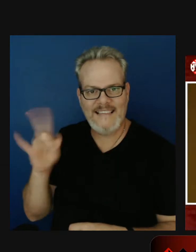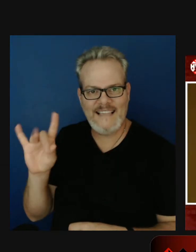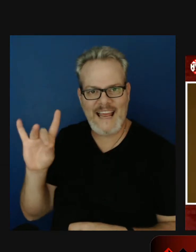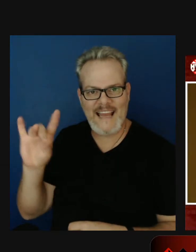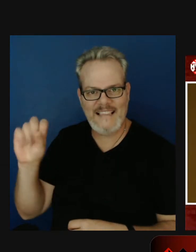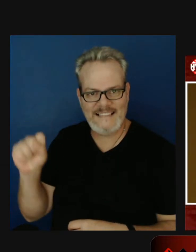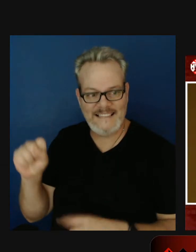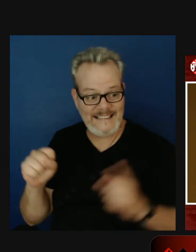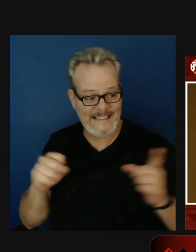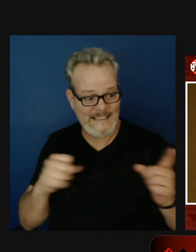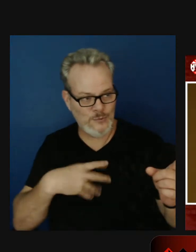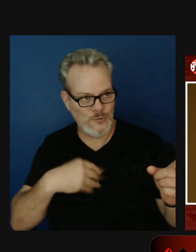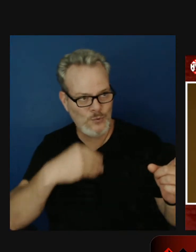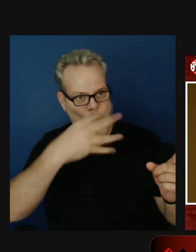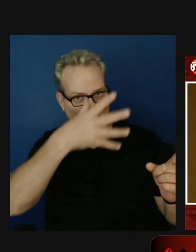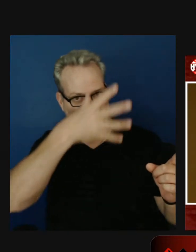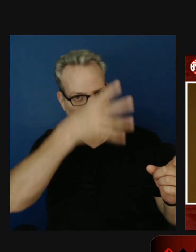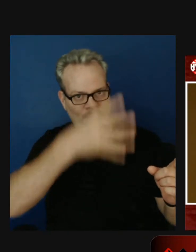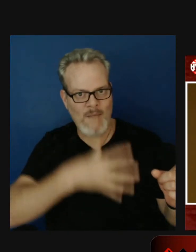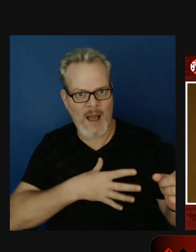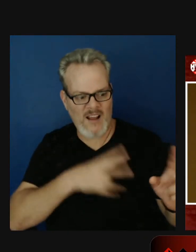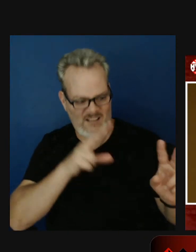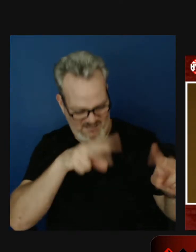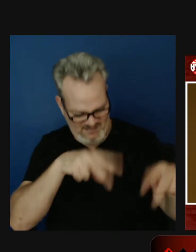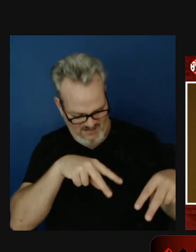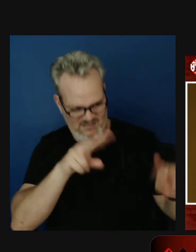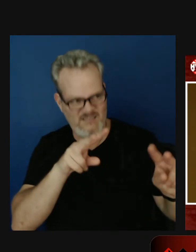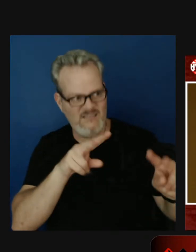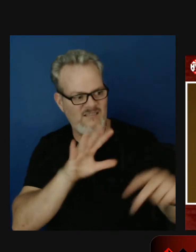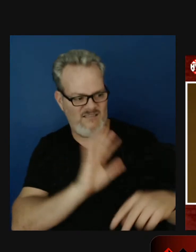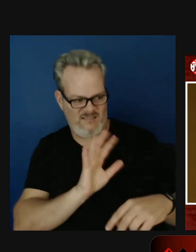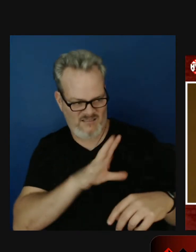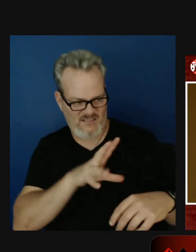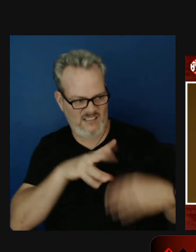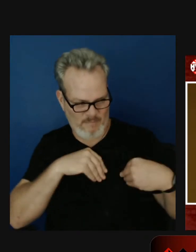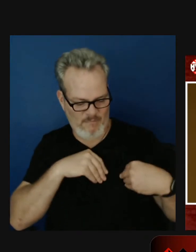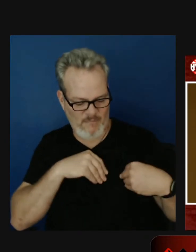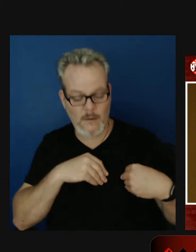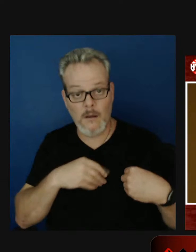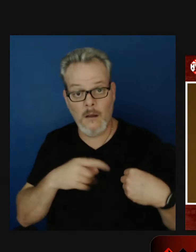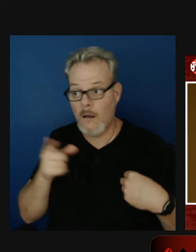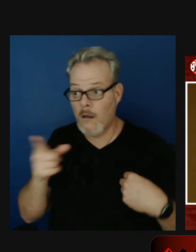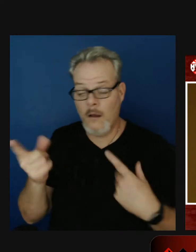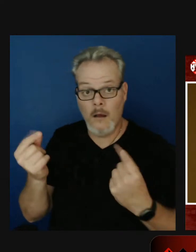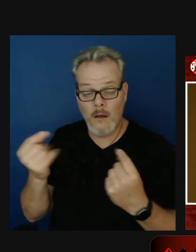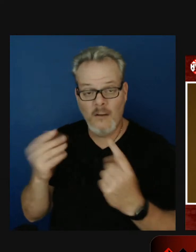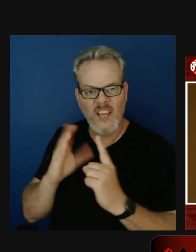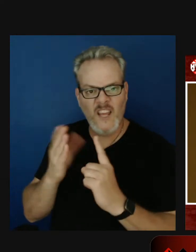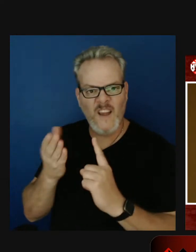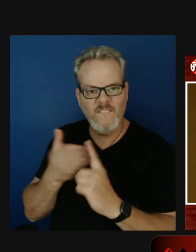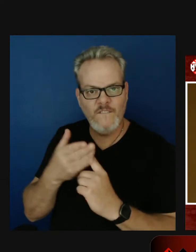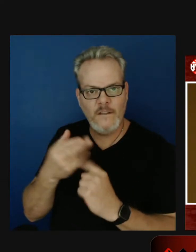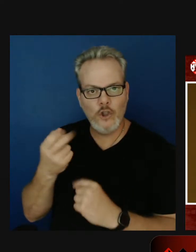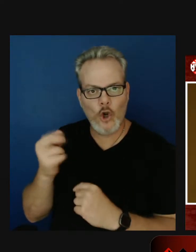frowned upon. So how he got around this was he convinced her he was black.